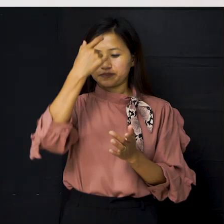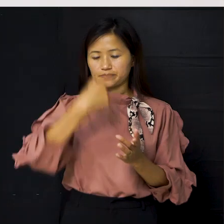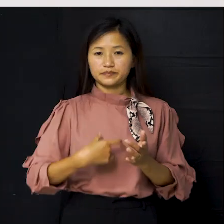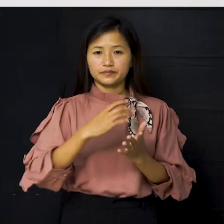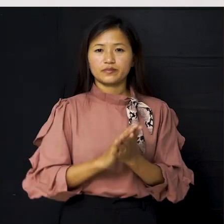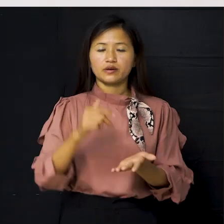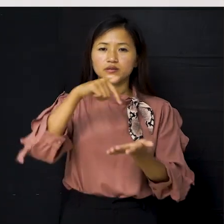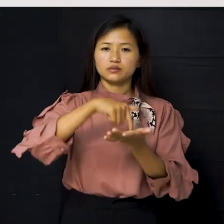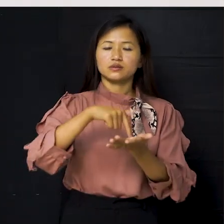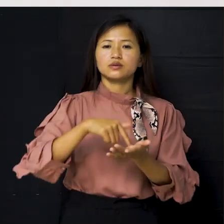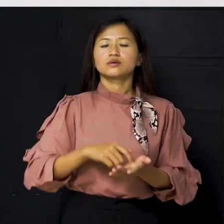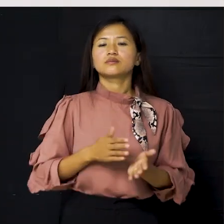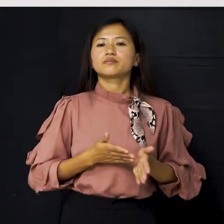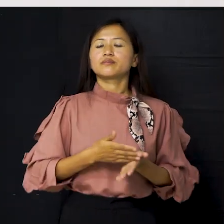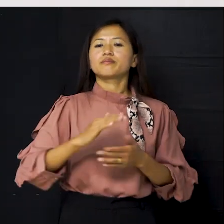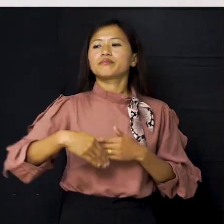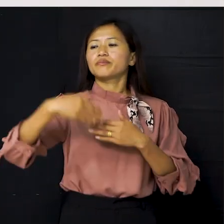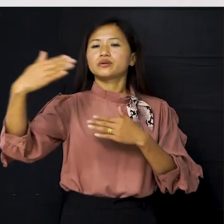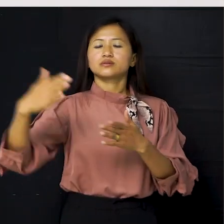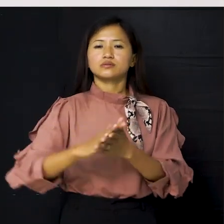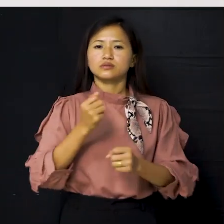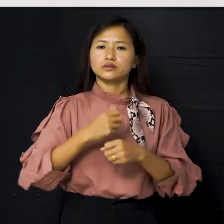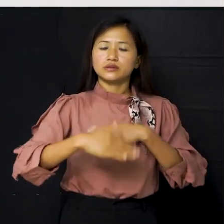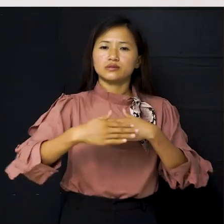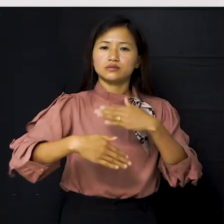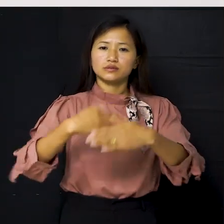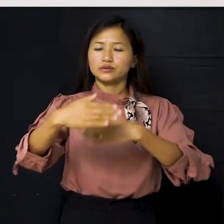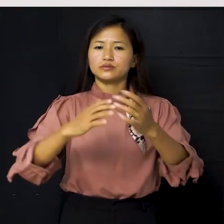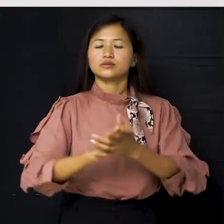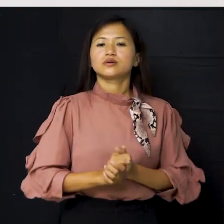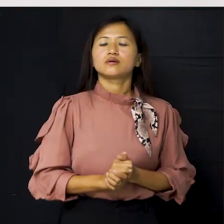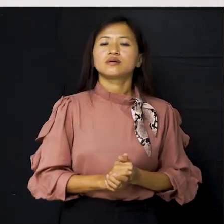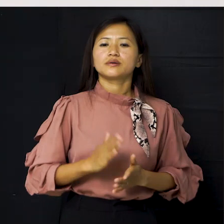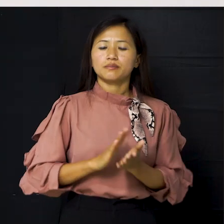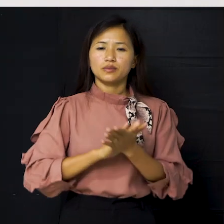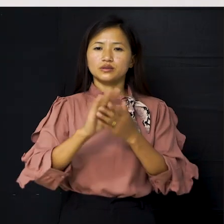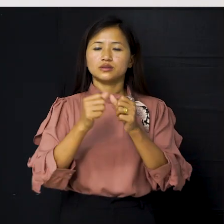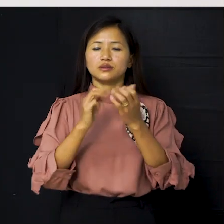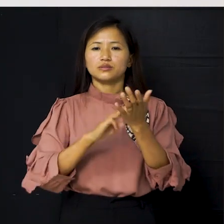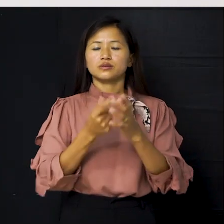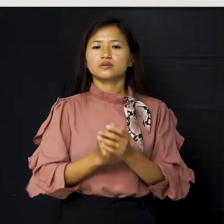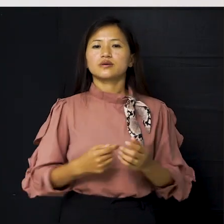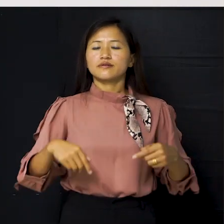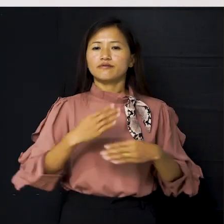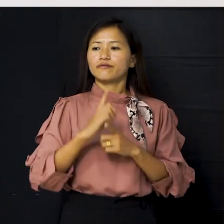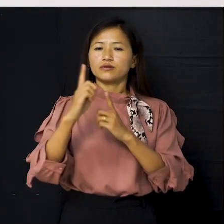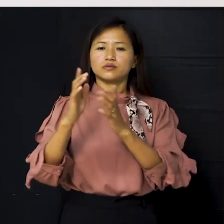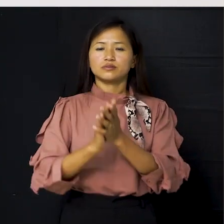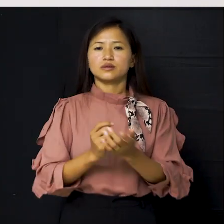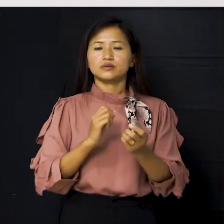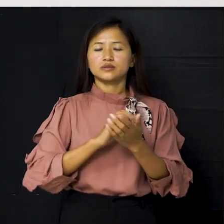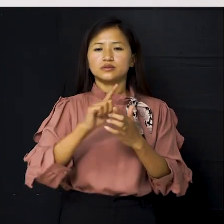his possessions passed on to his generations. It went to Humayun, followed by Akbar, and then it passed on